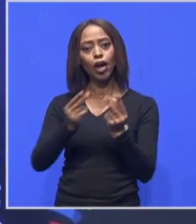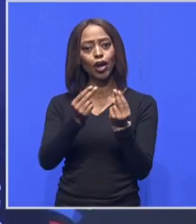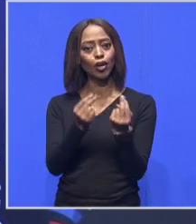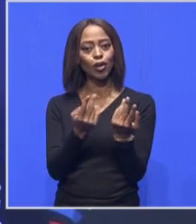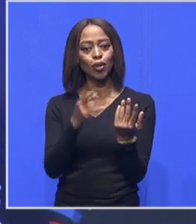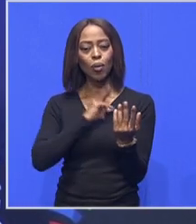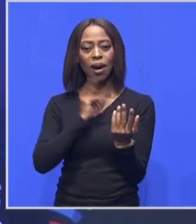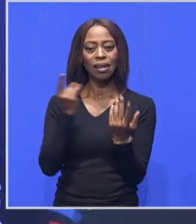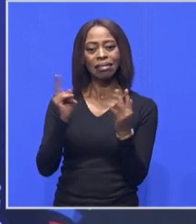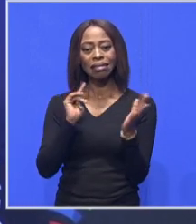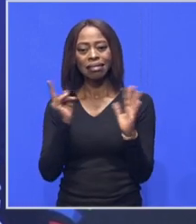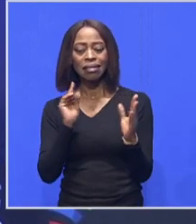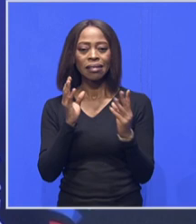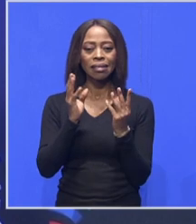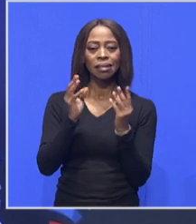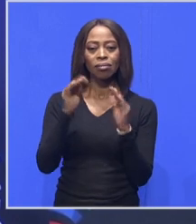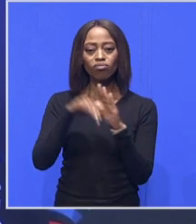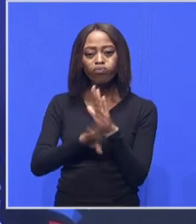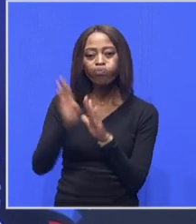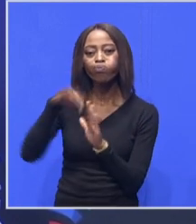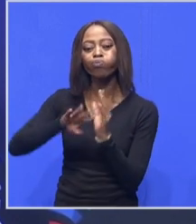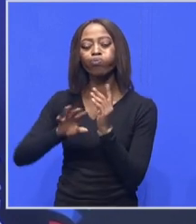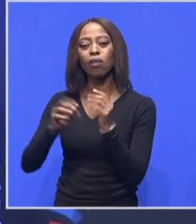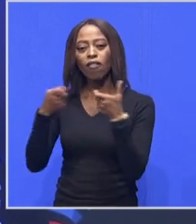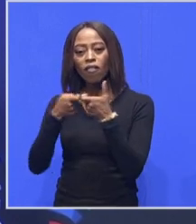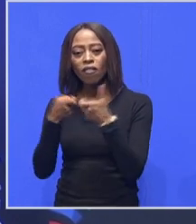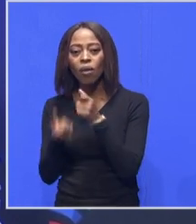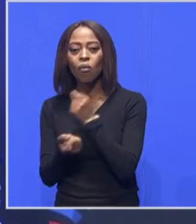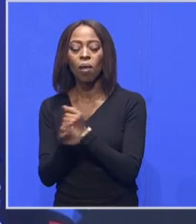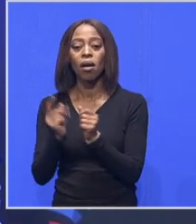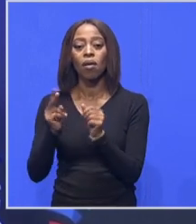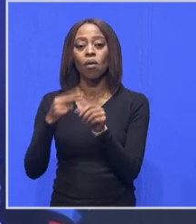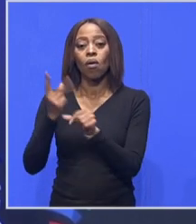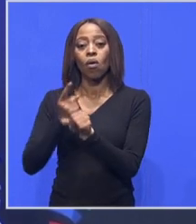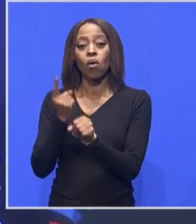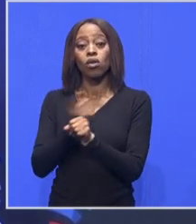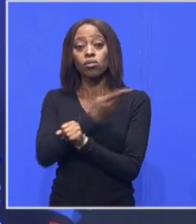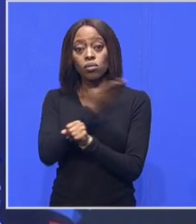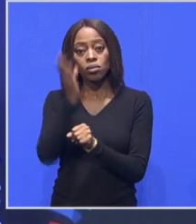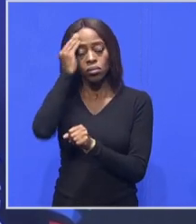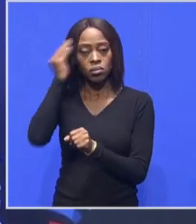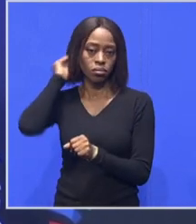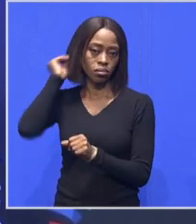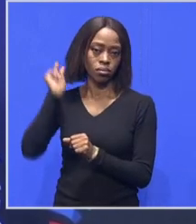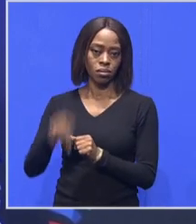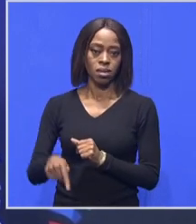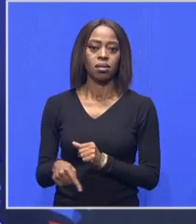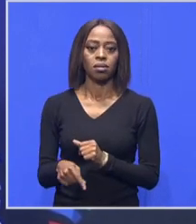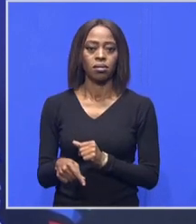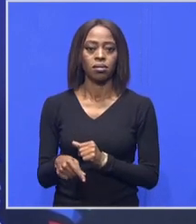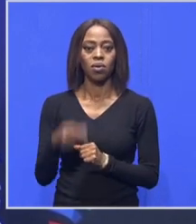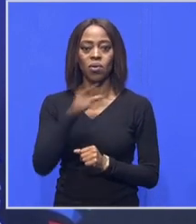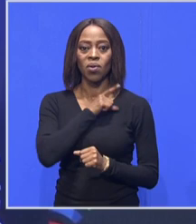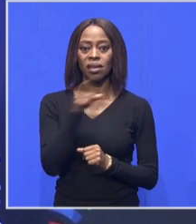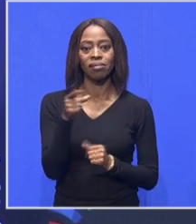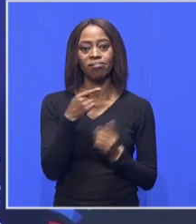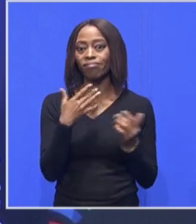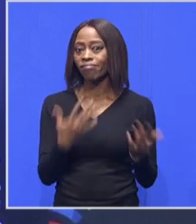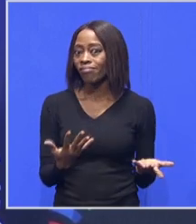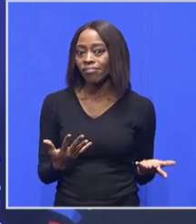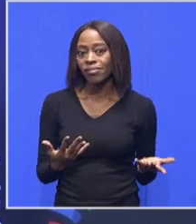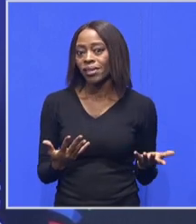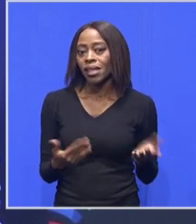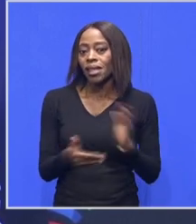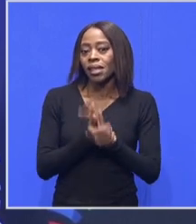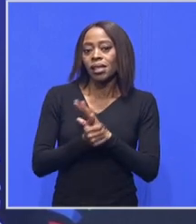have inconsistencies and fallouts every now and again, and that is something South Africans must realize, that their